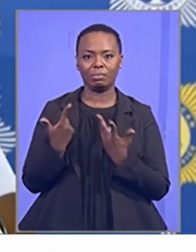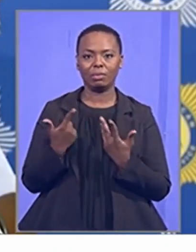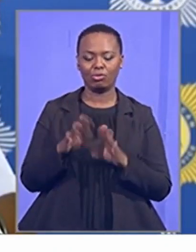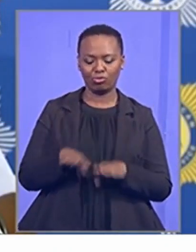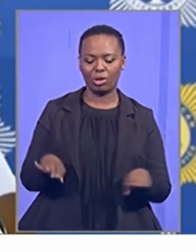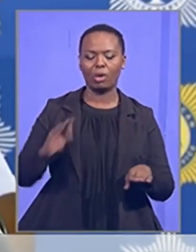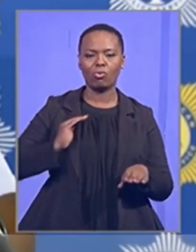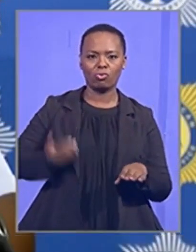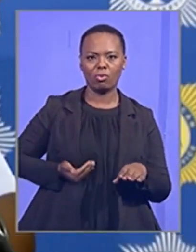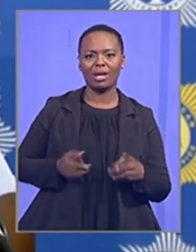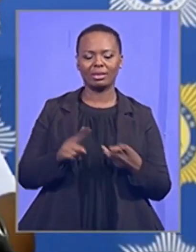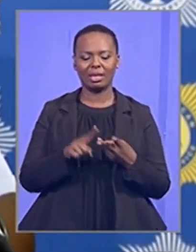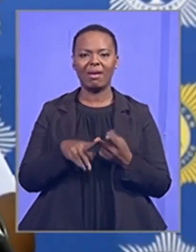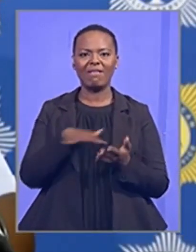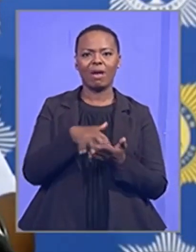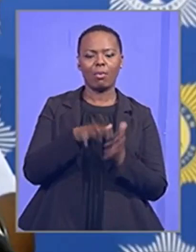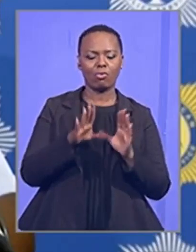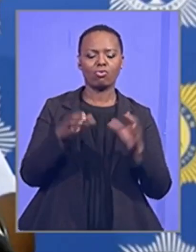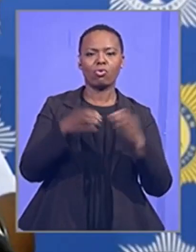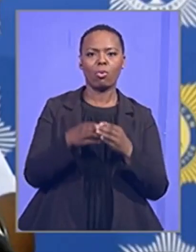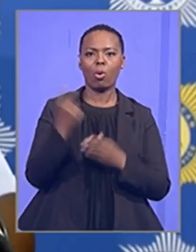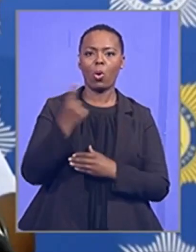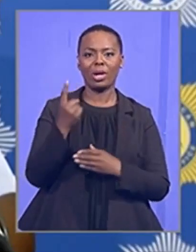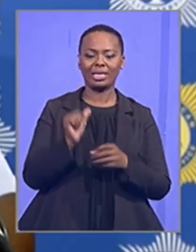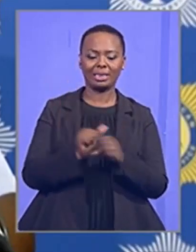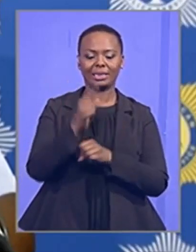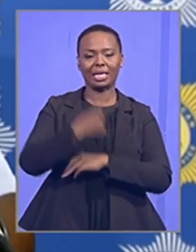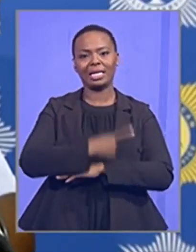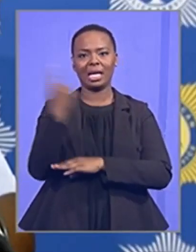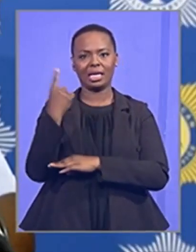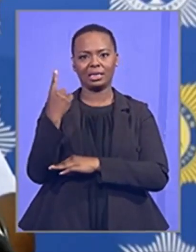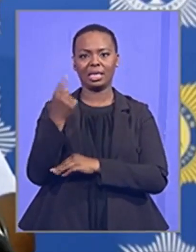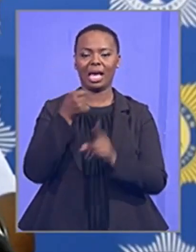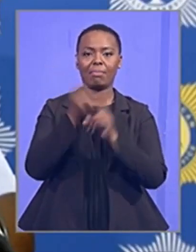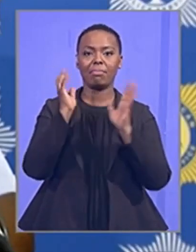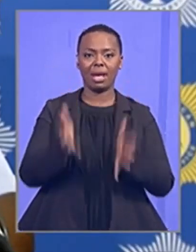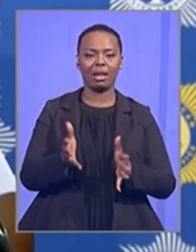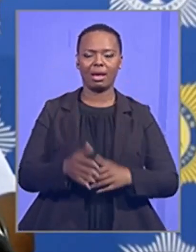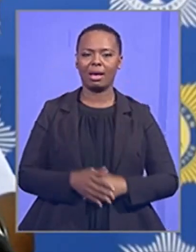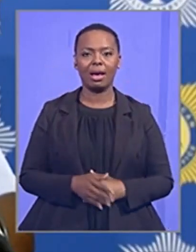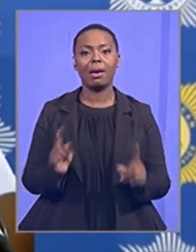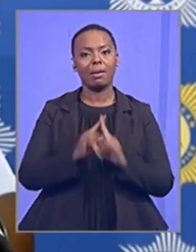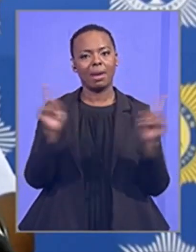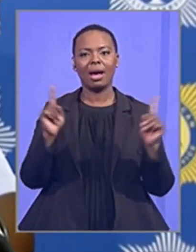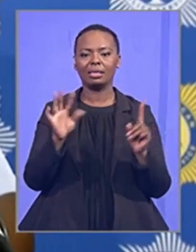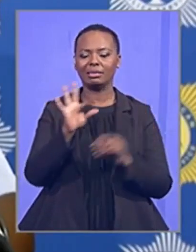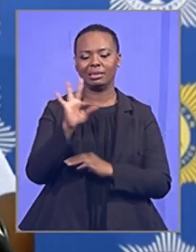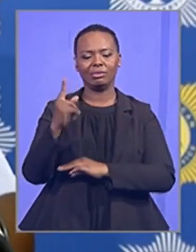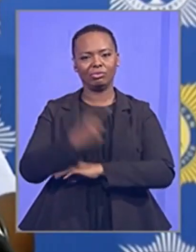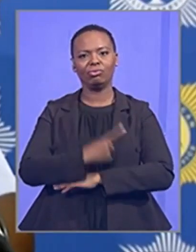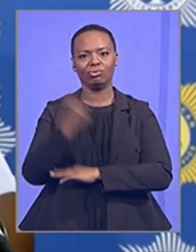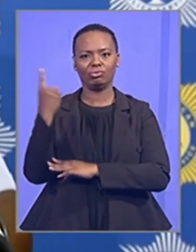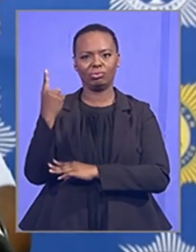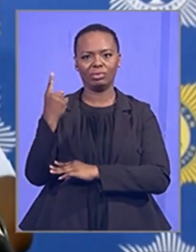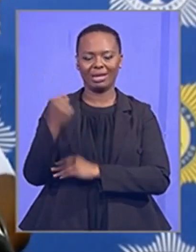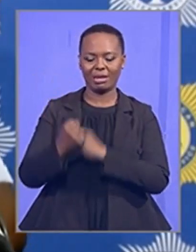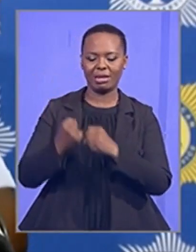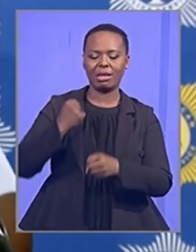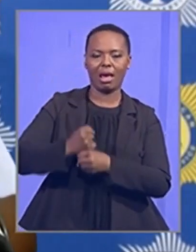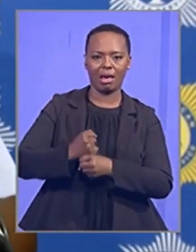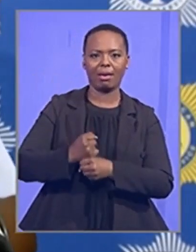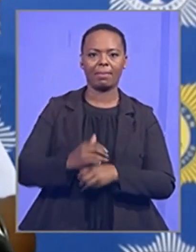and vulnerable groups, and not only during the 16 days of activism but throughout the year.